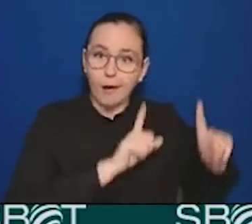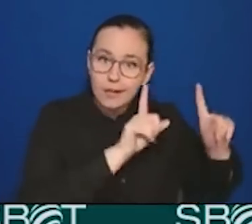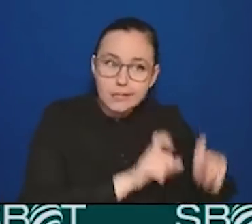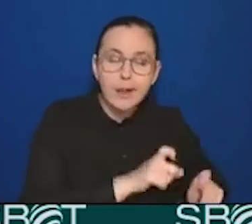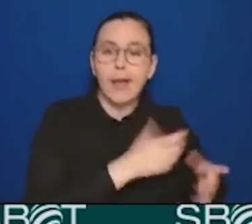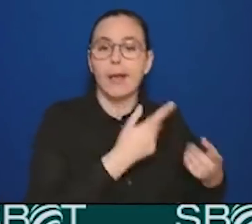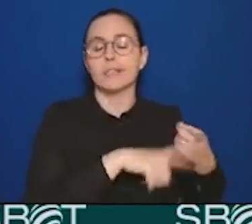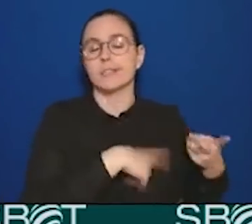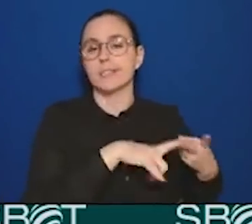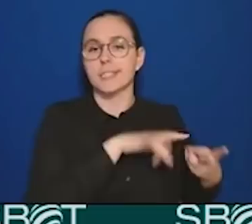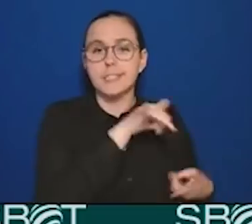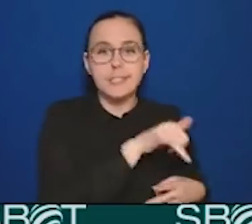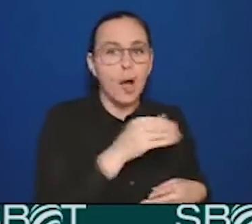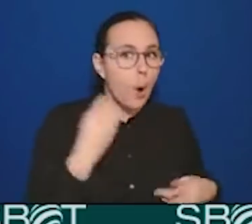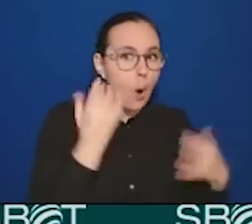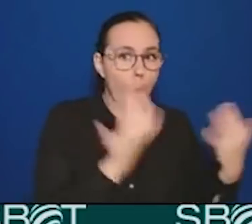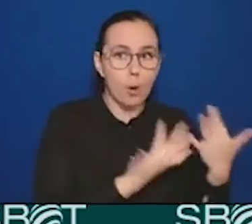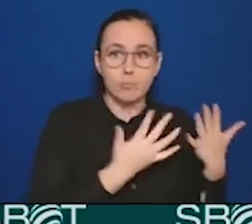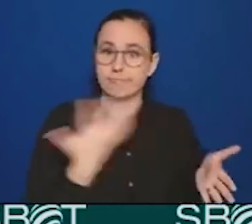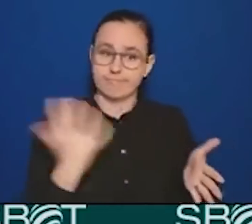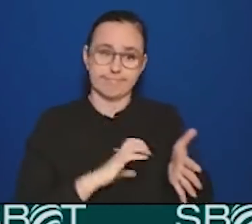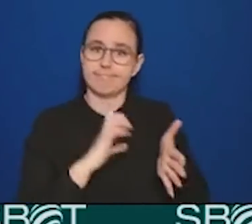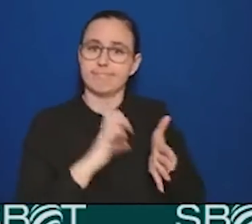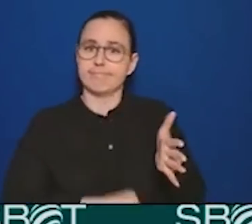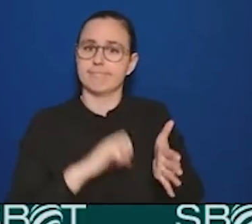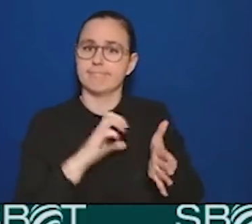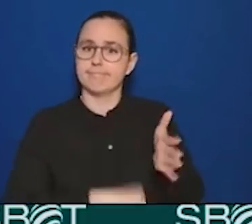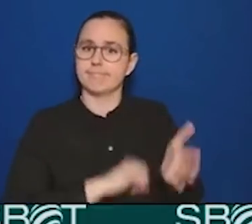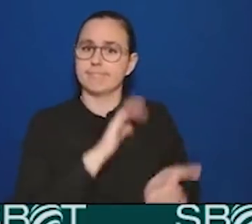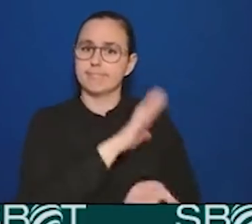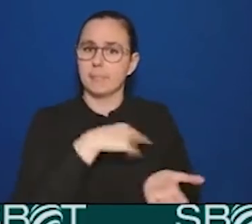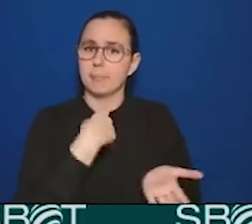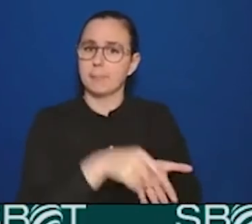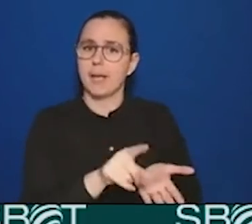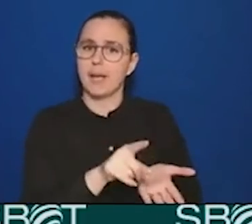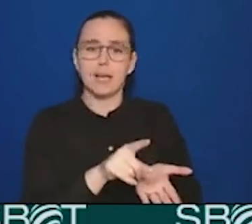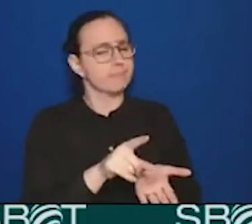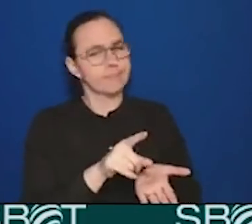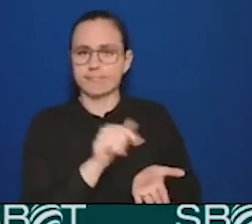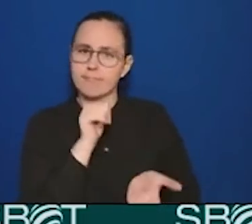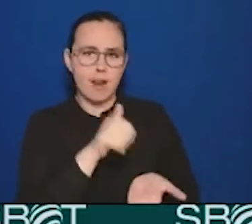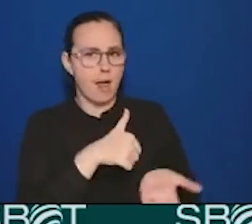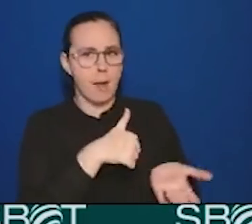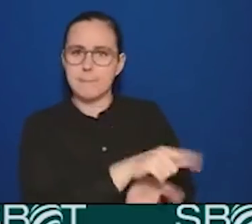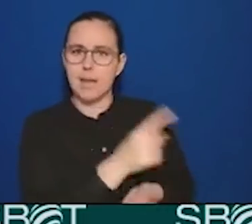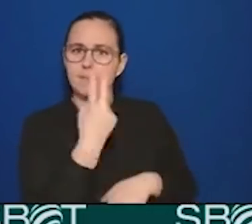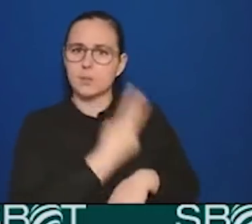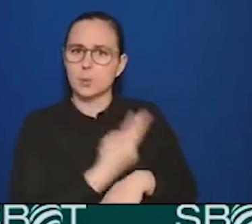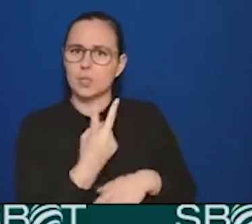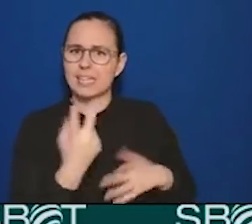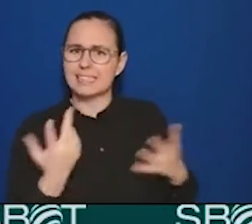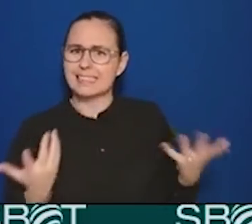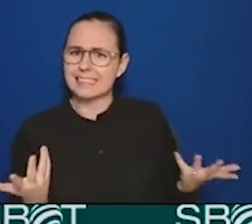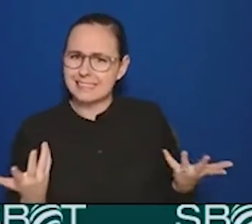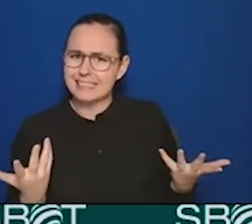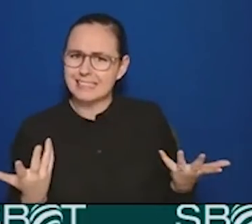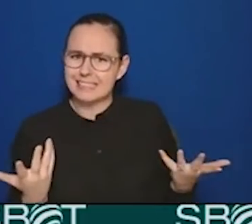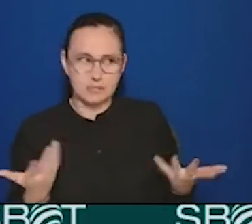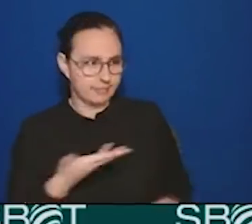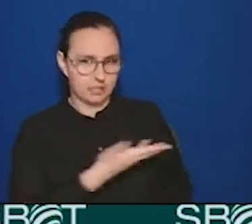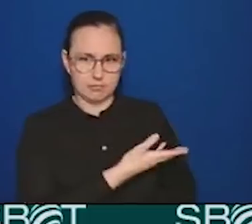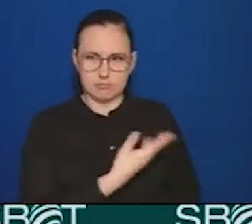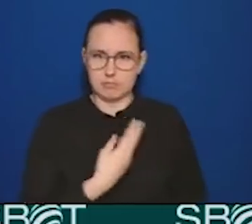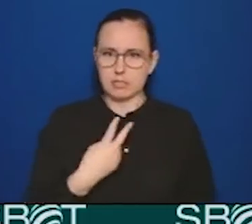a couple of days' pay or worse. Their choice is stark: go to work while sick to collect